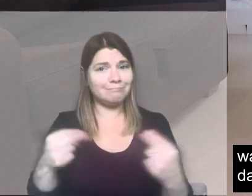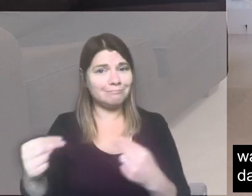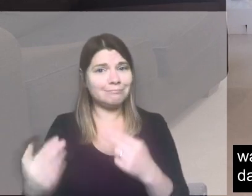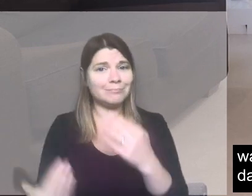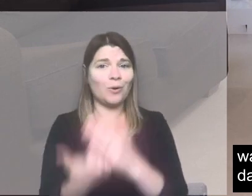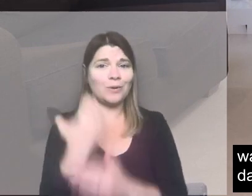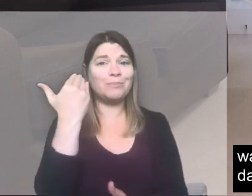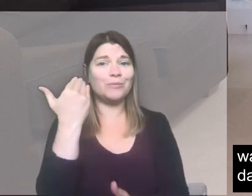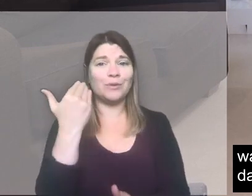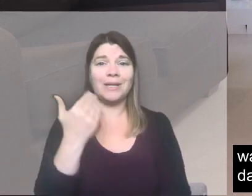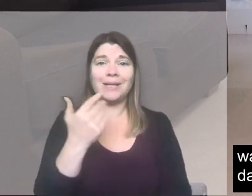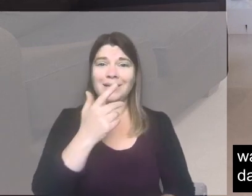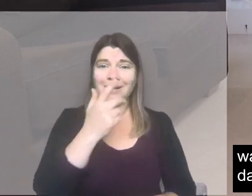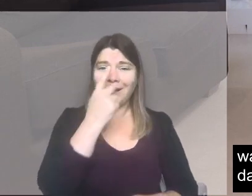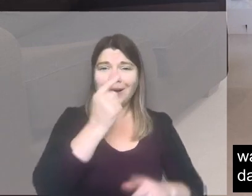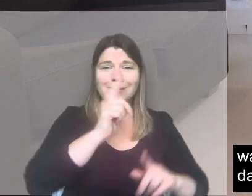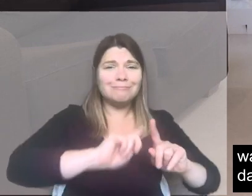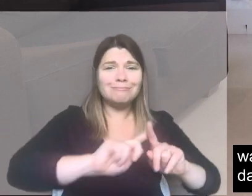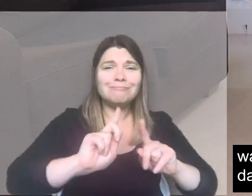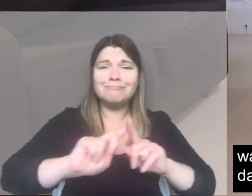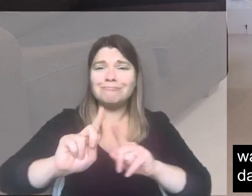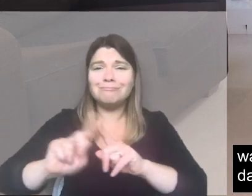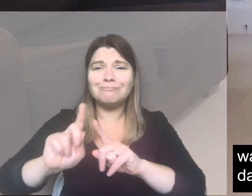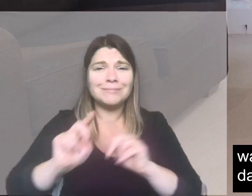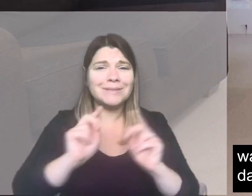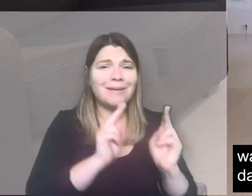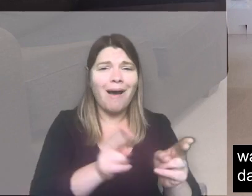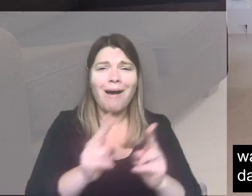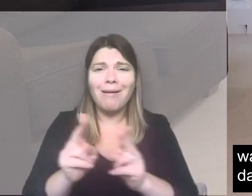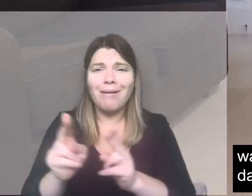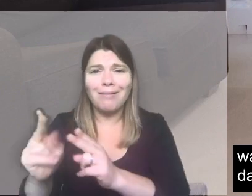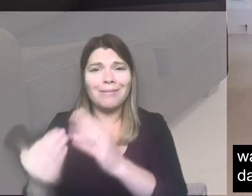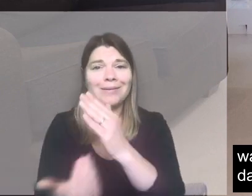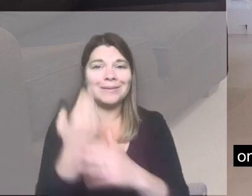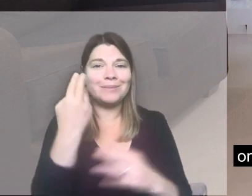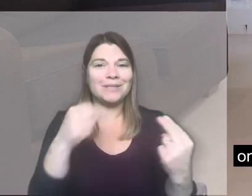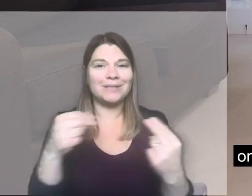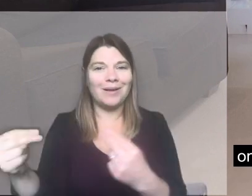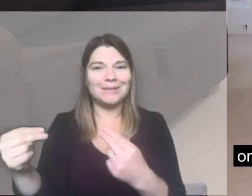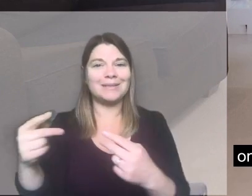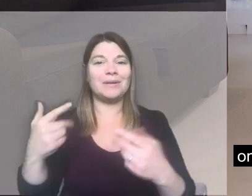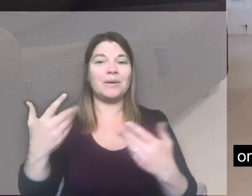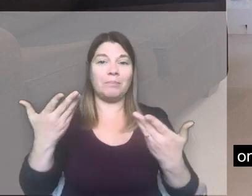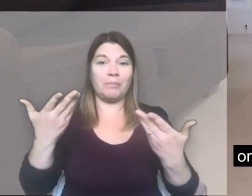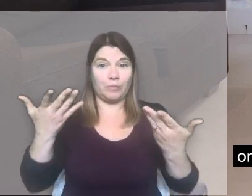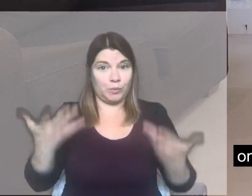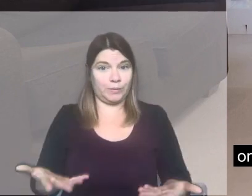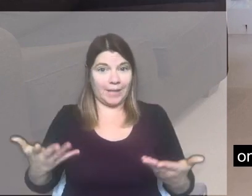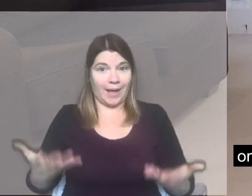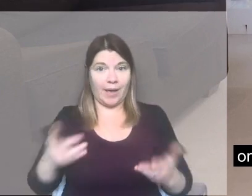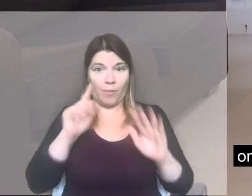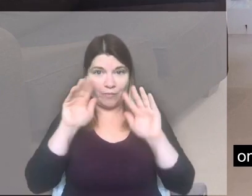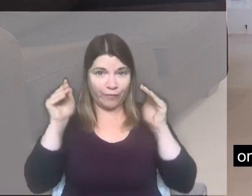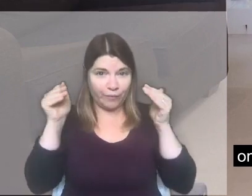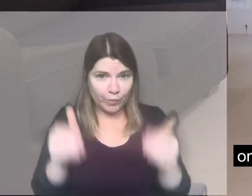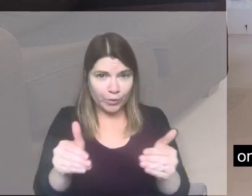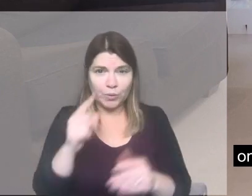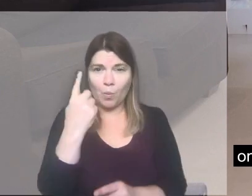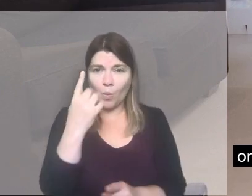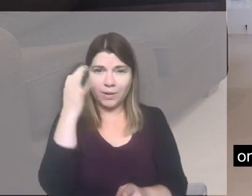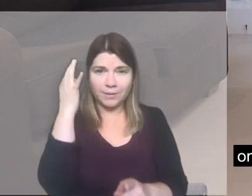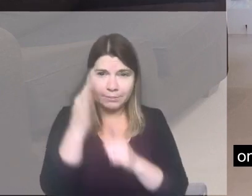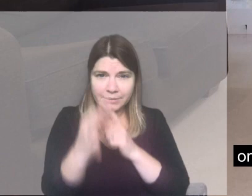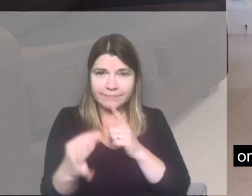doing and being a contemporary dancer. So I'm just going to focus on one specific action